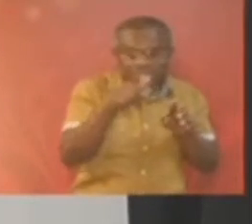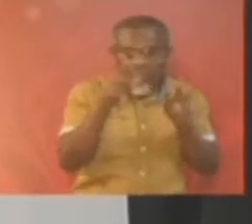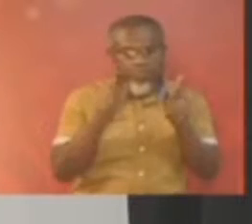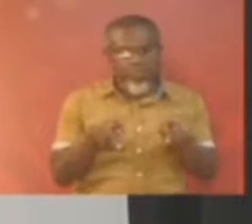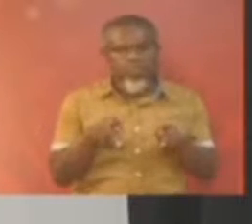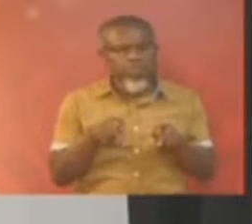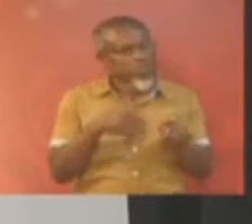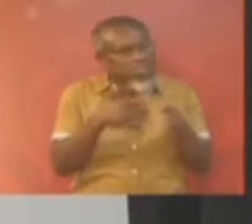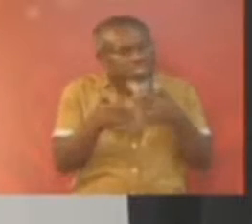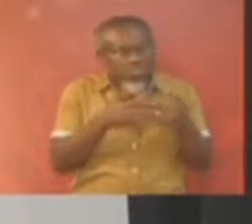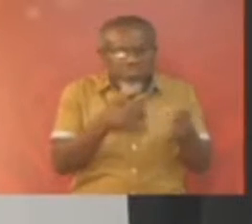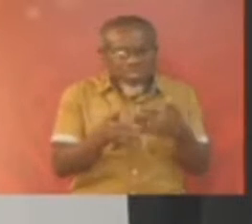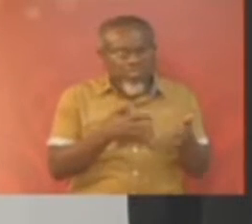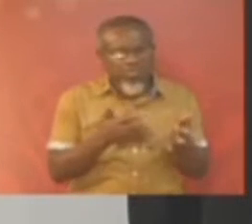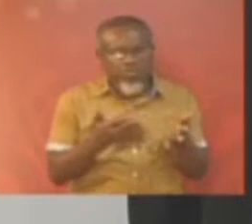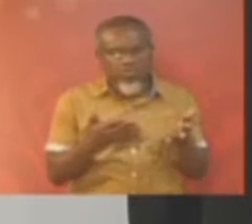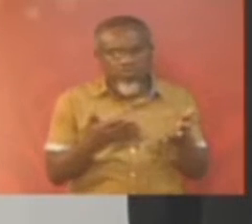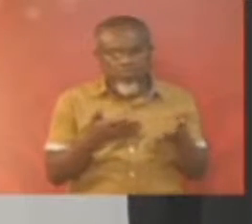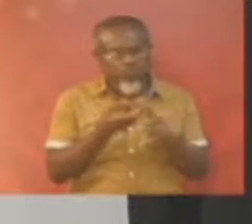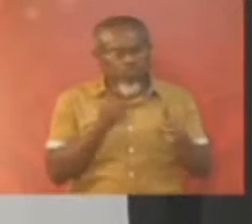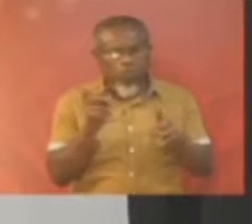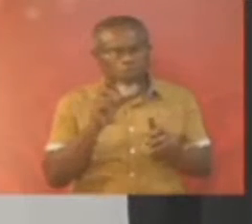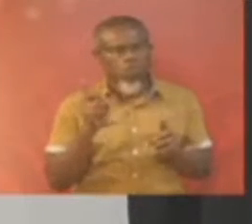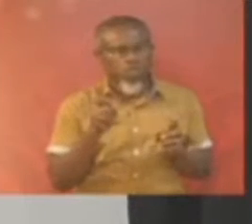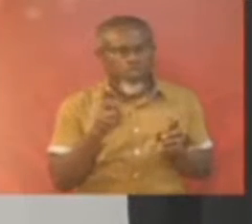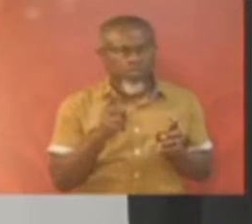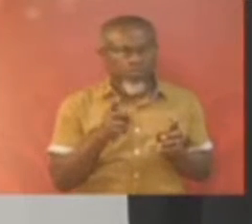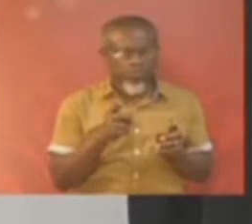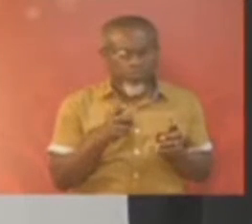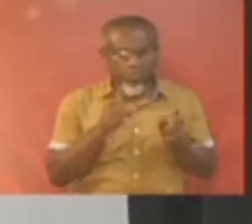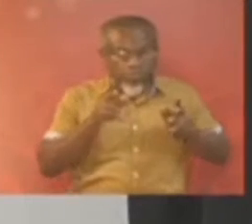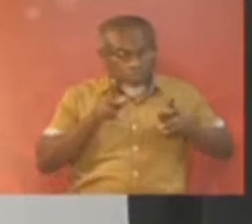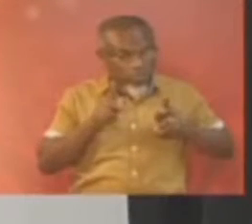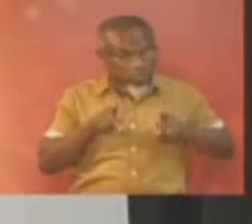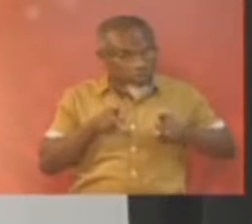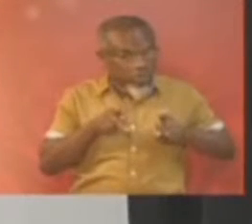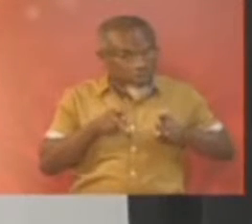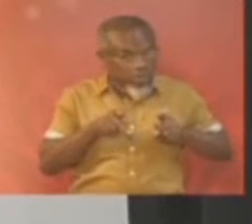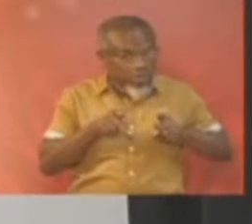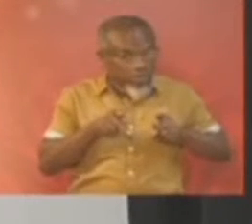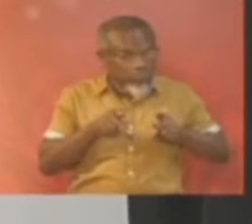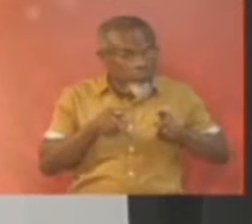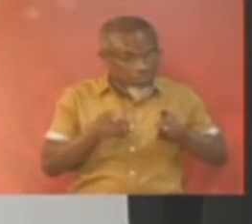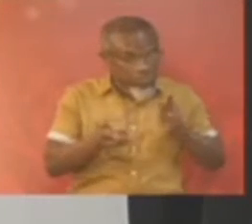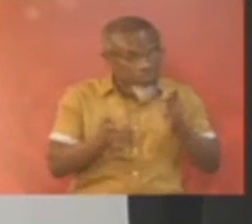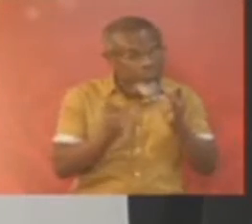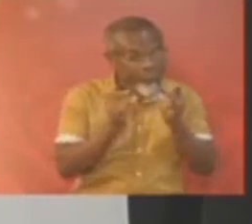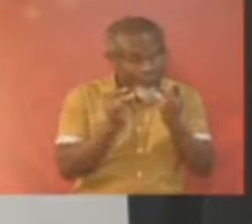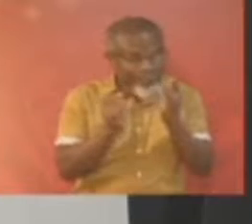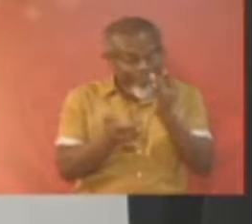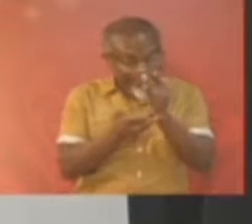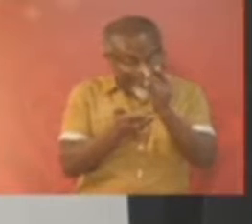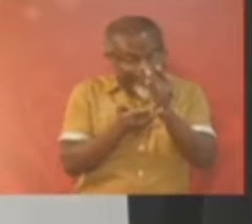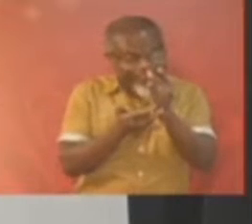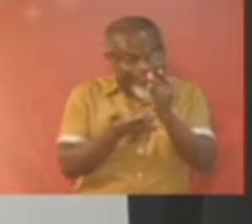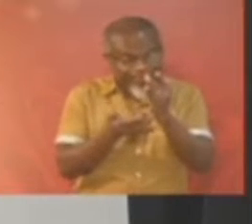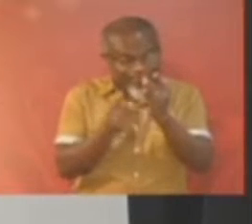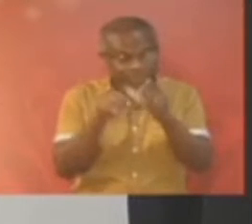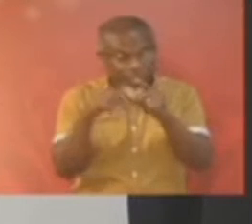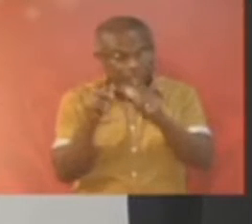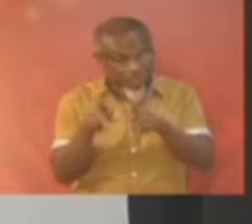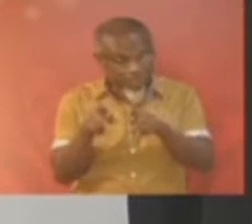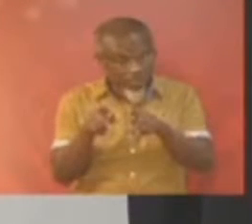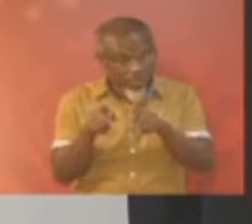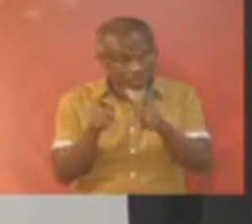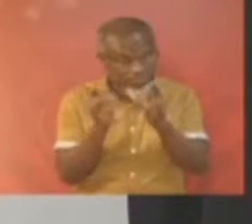exposed. So that's why we try to get people who have been exposed, even if they're not symptomatic, out of circulation. That's what quarantine is. You can get it from